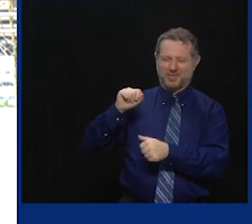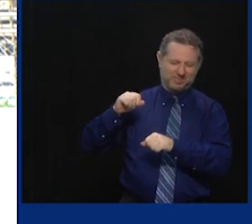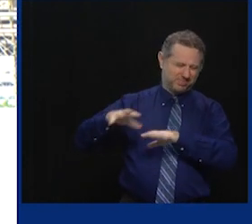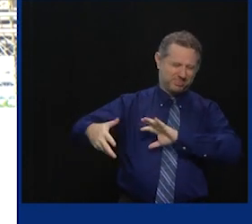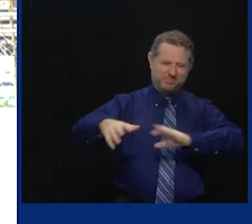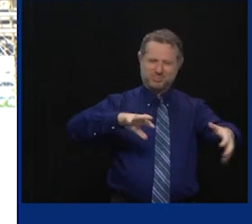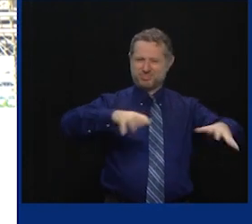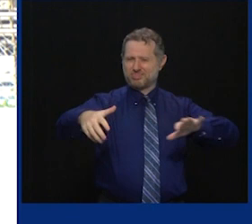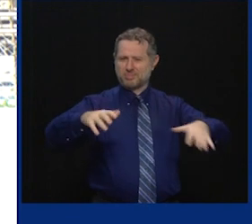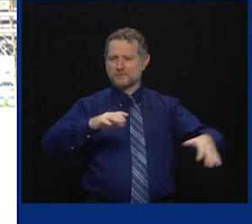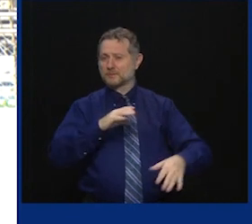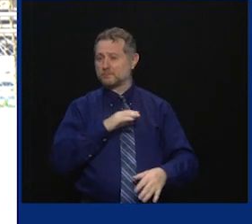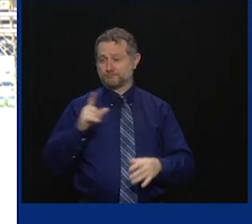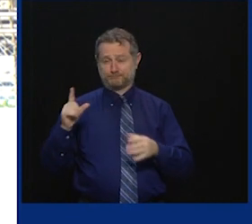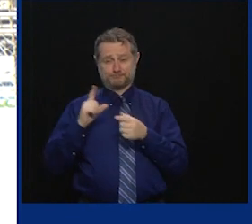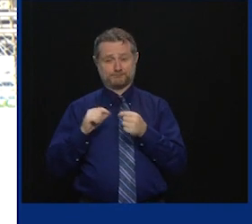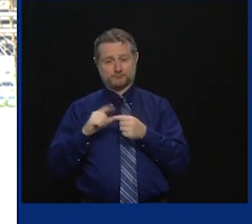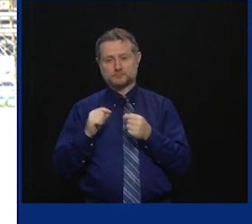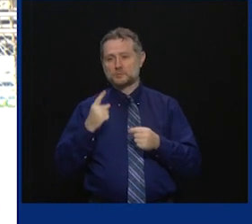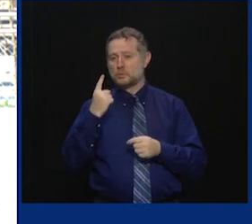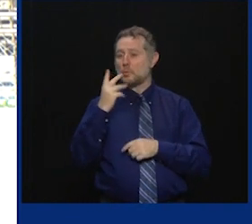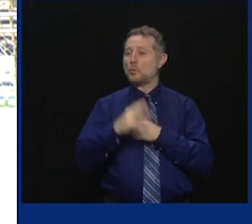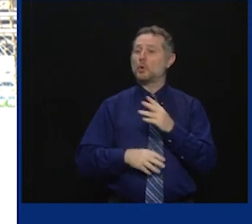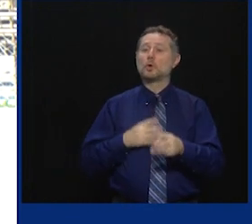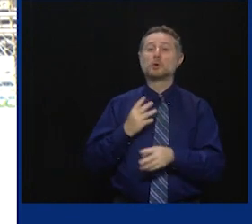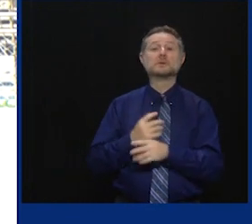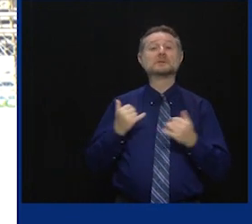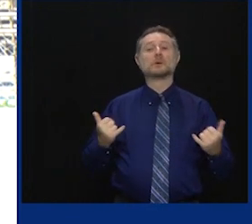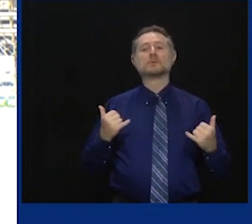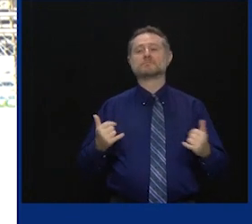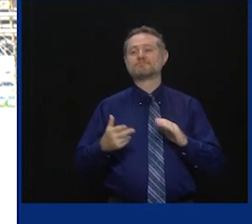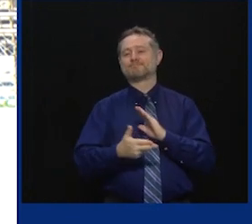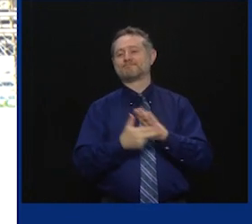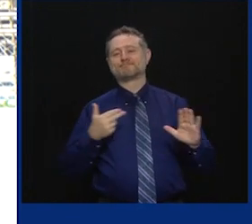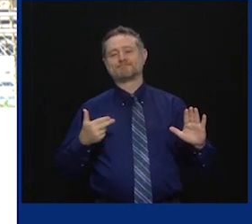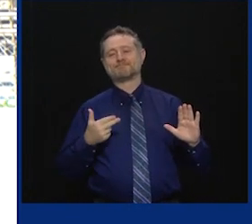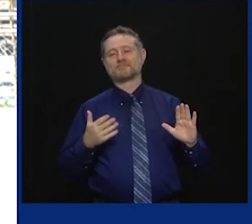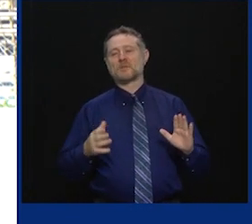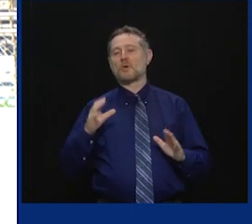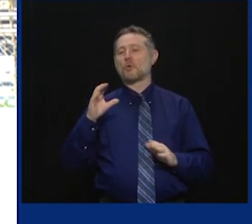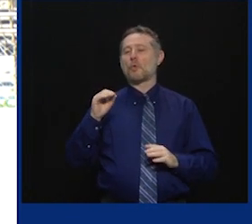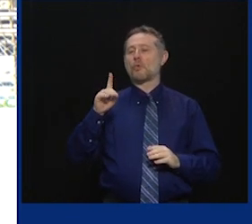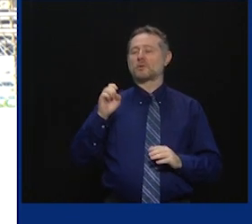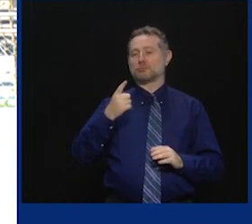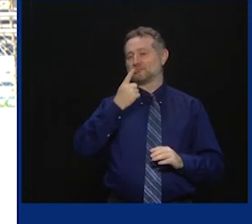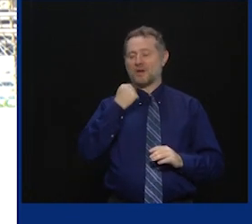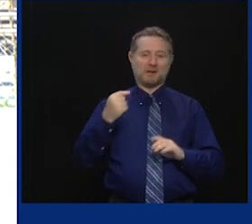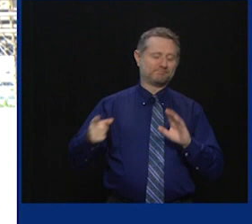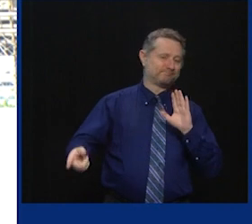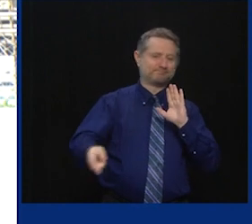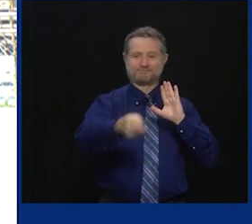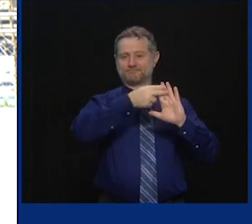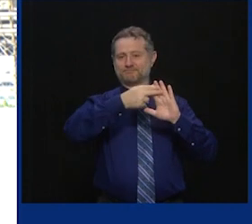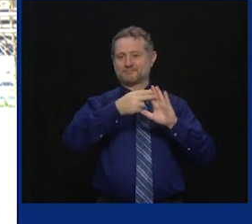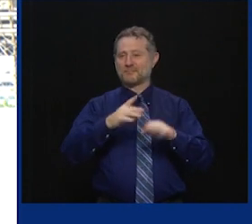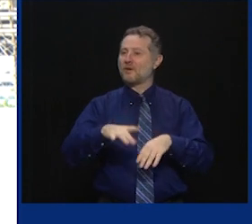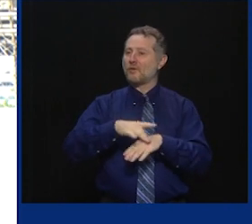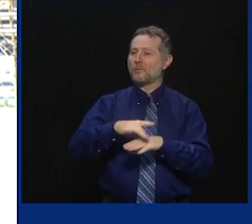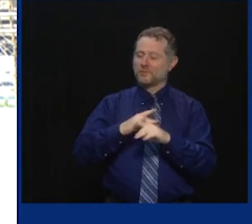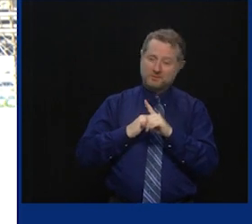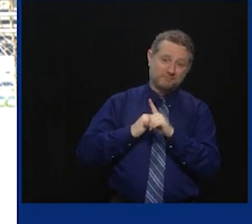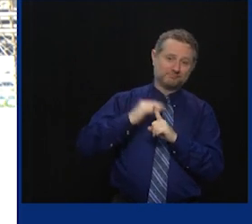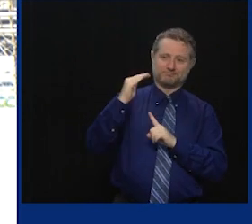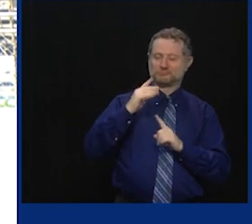facing a code red situation when it comes to climate change. That's a sobering fact, but it's